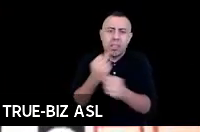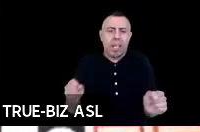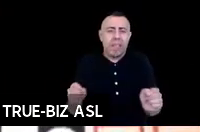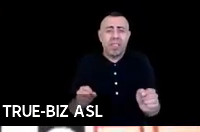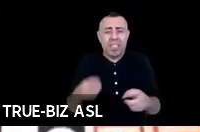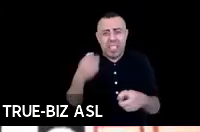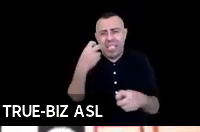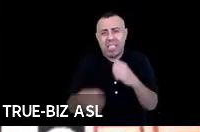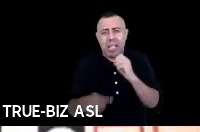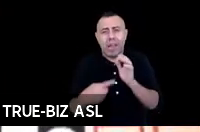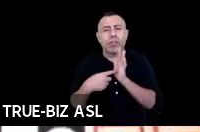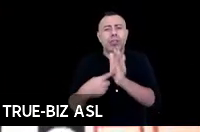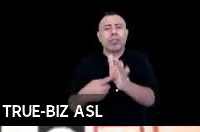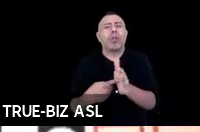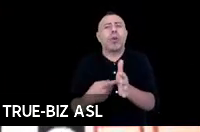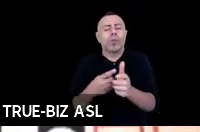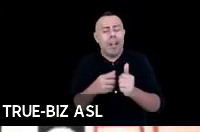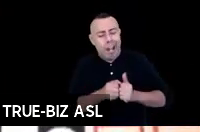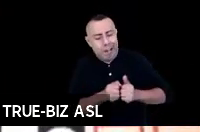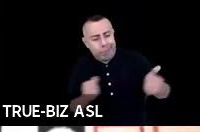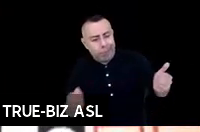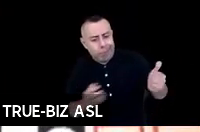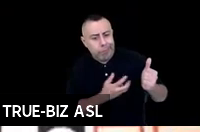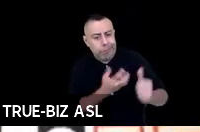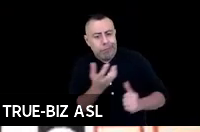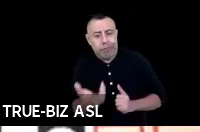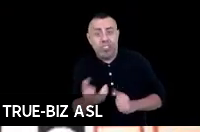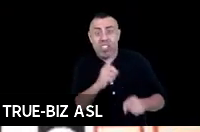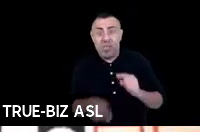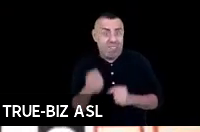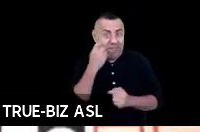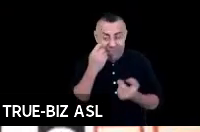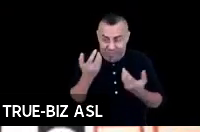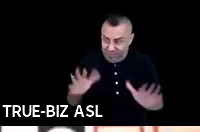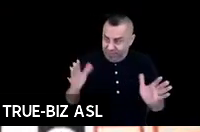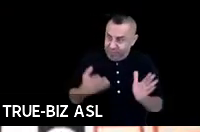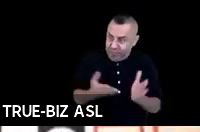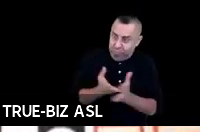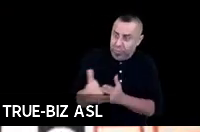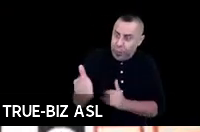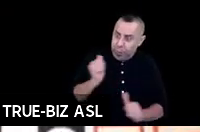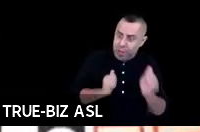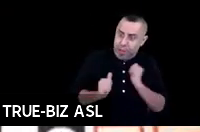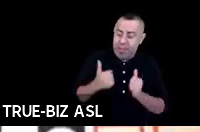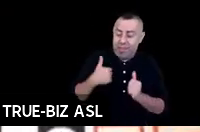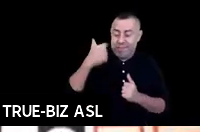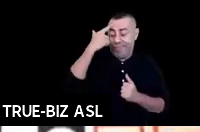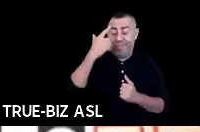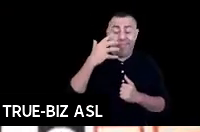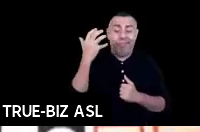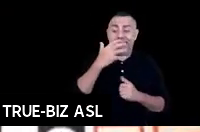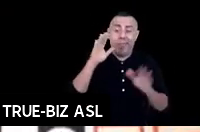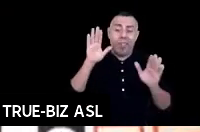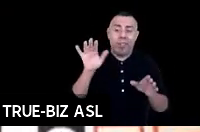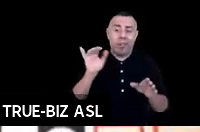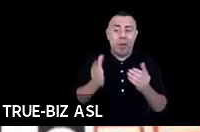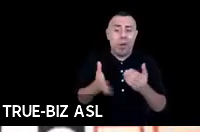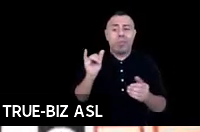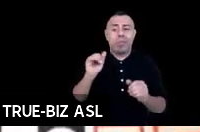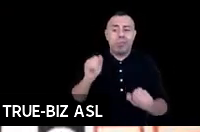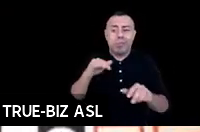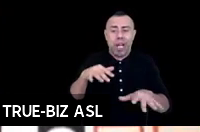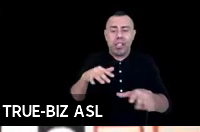and it's really magical, and I think you did such an awesome job. Well, just again, want to say thank you for not just